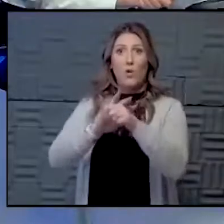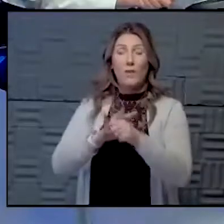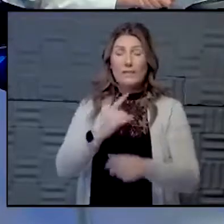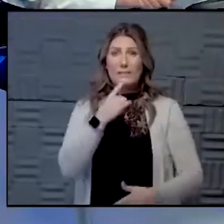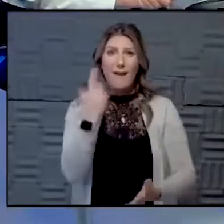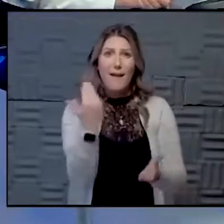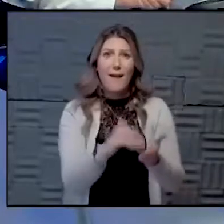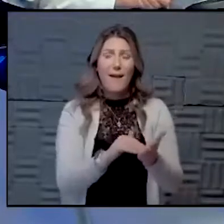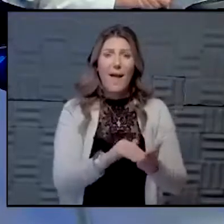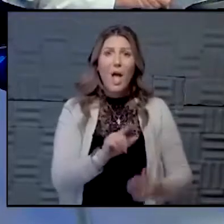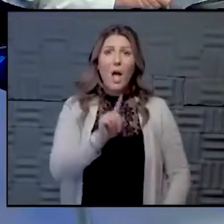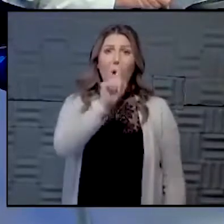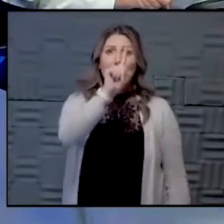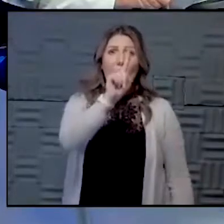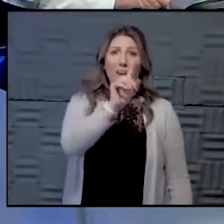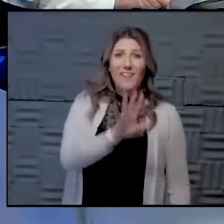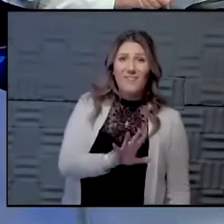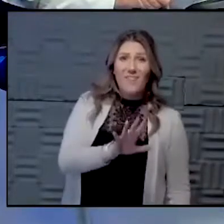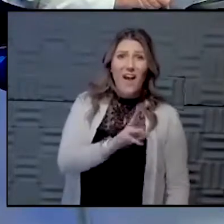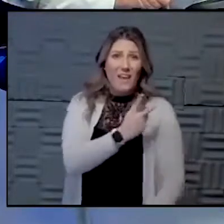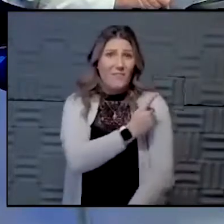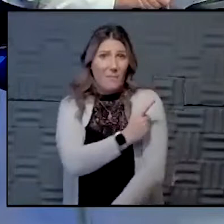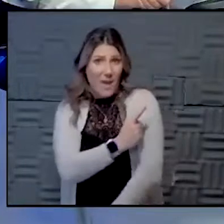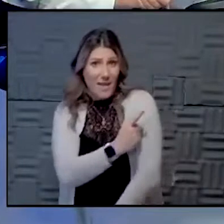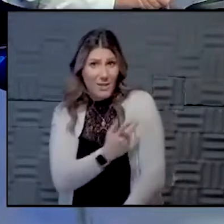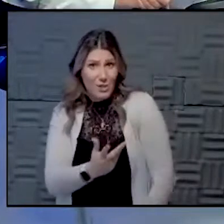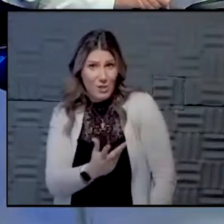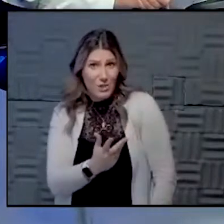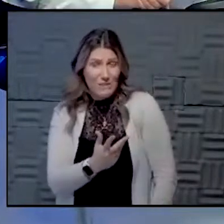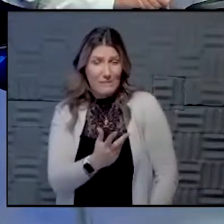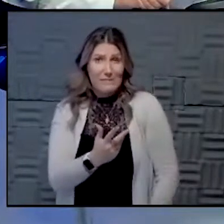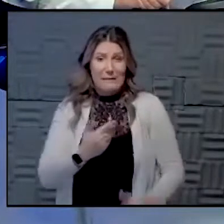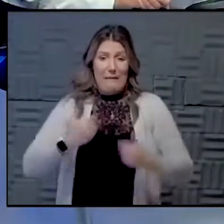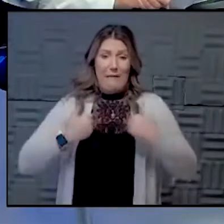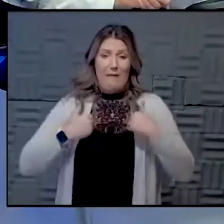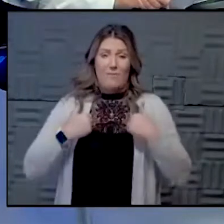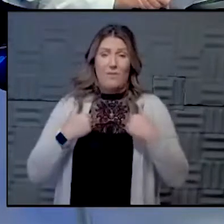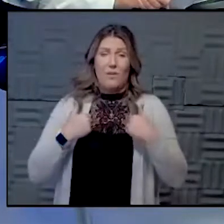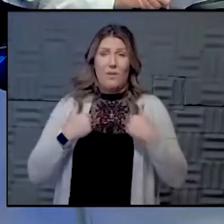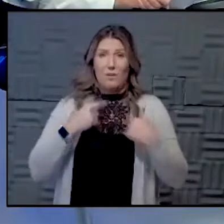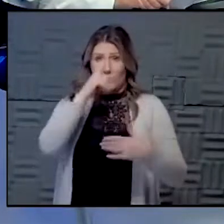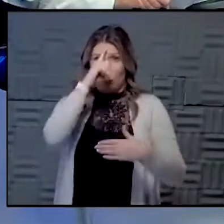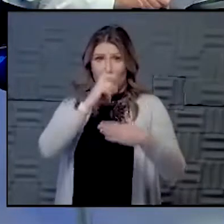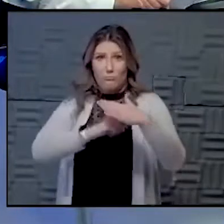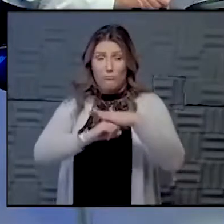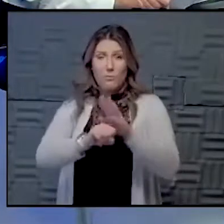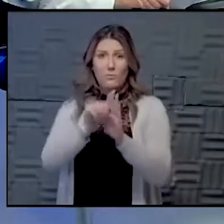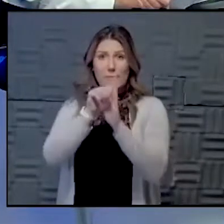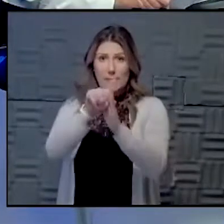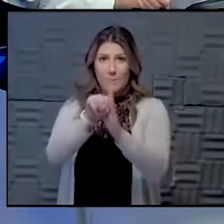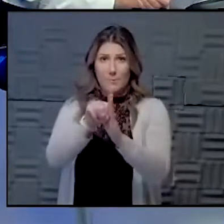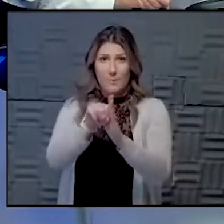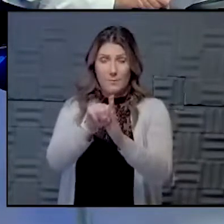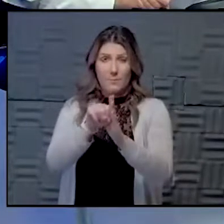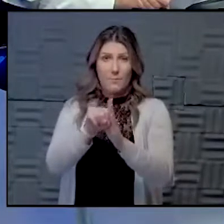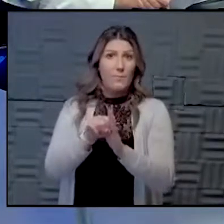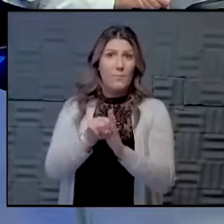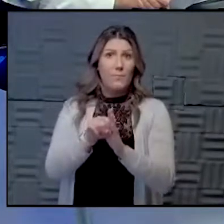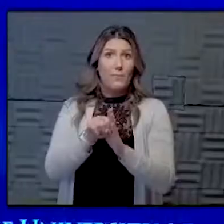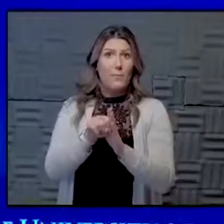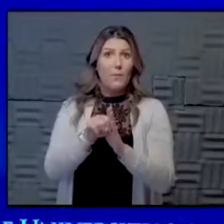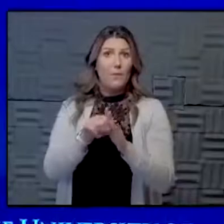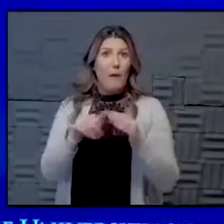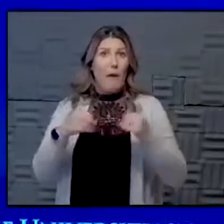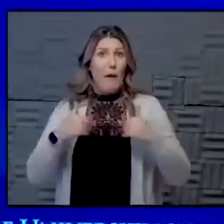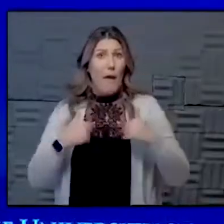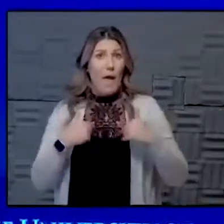again. 1 in 5 patients who had stroke symptoms had it,